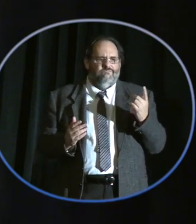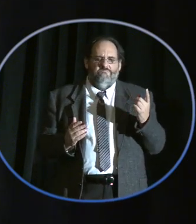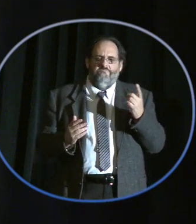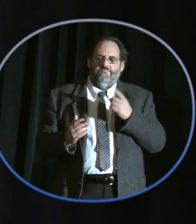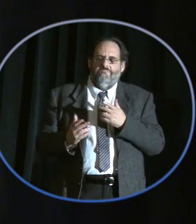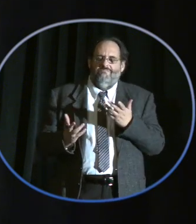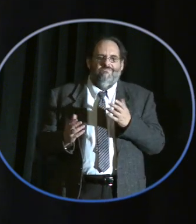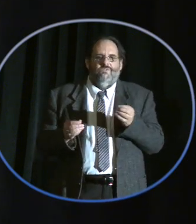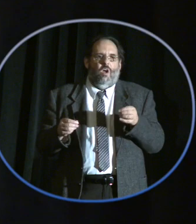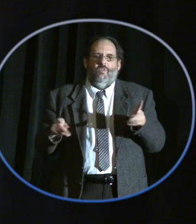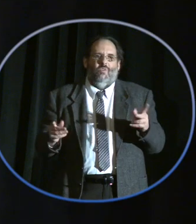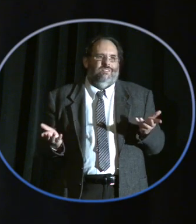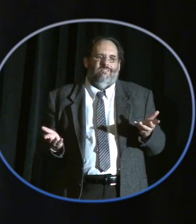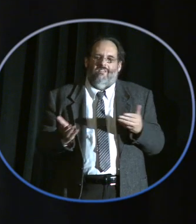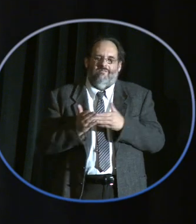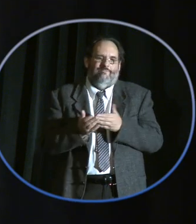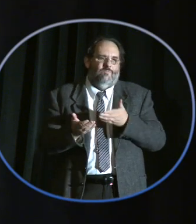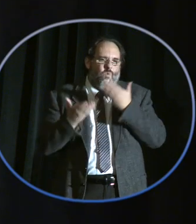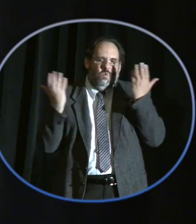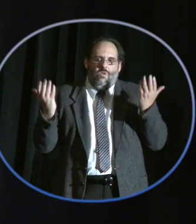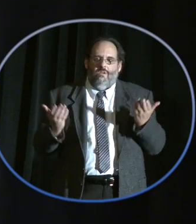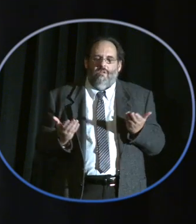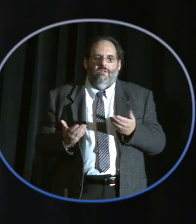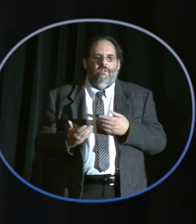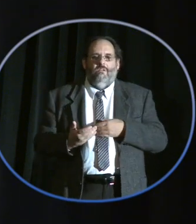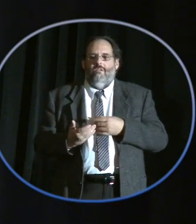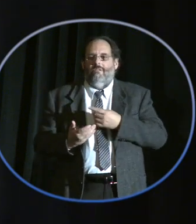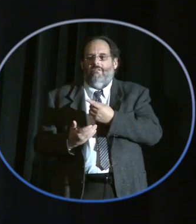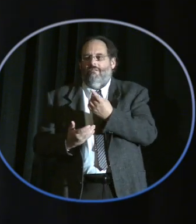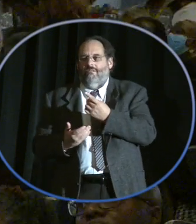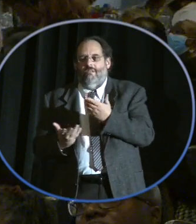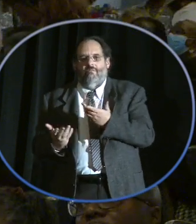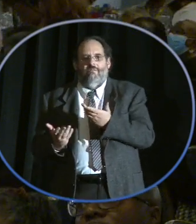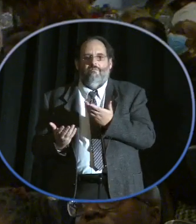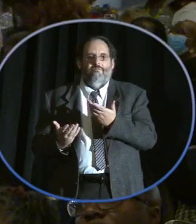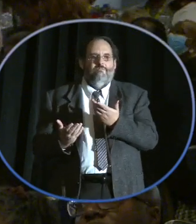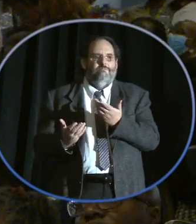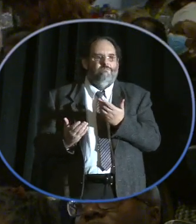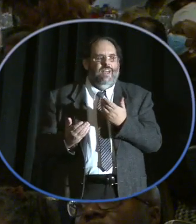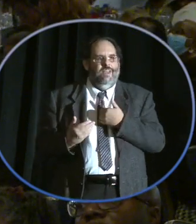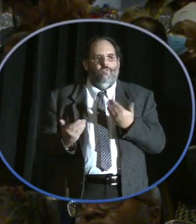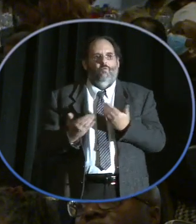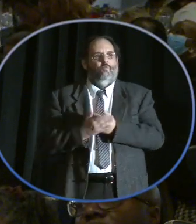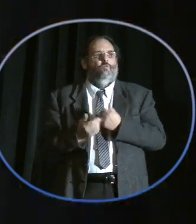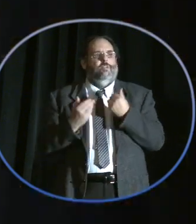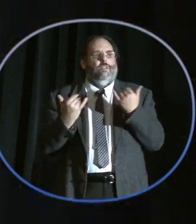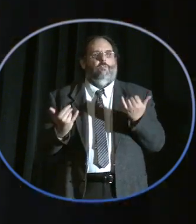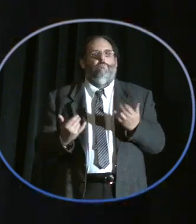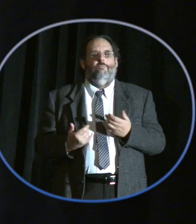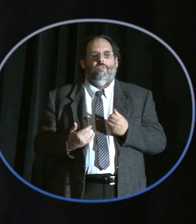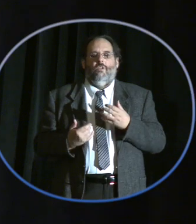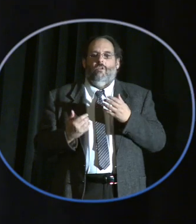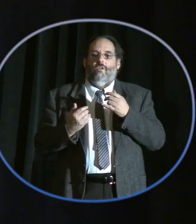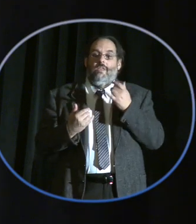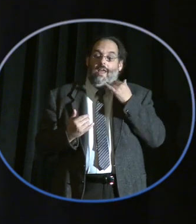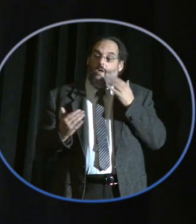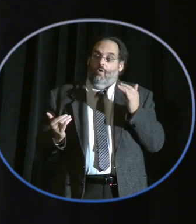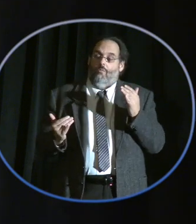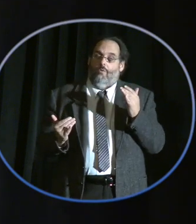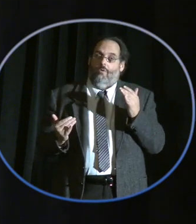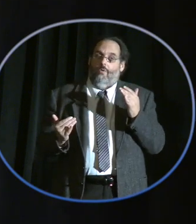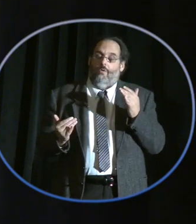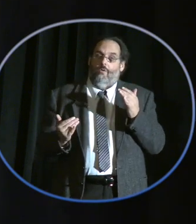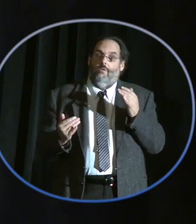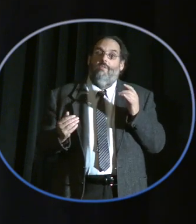because there's no opportunities. Some of us got one parent, some of us got no parent. So with that help,